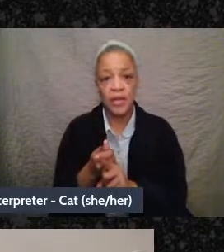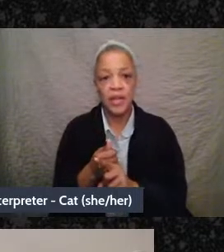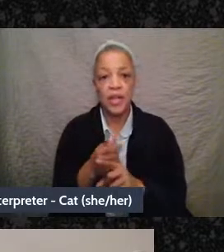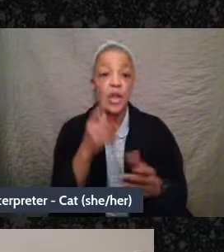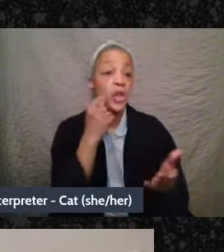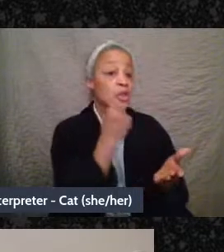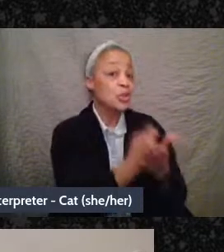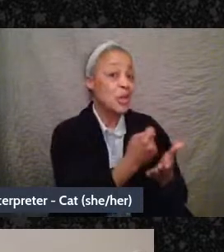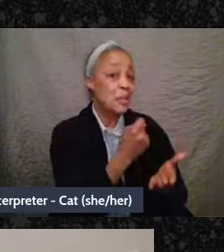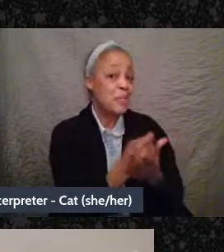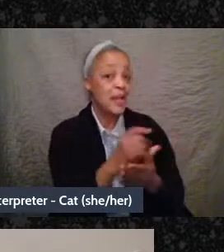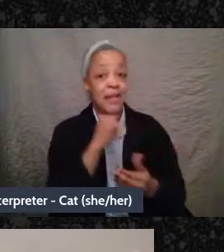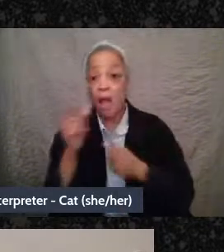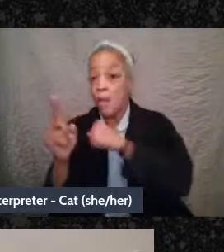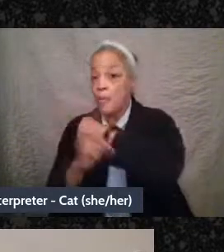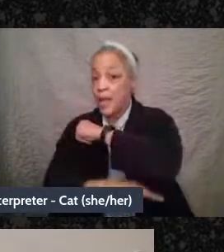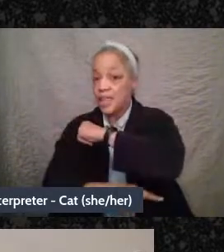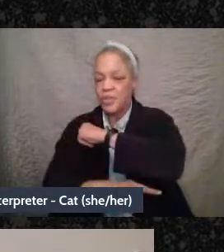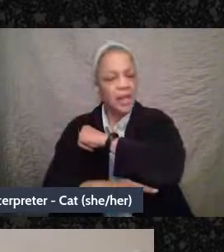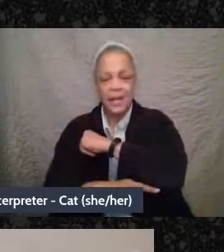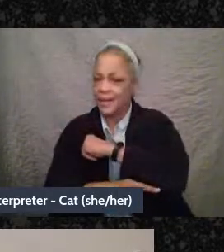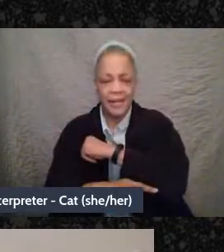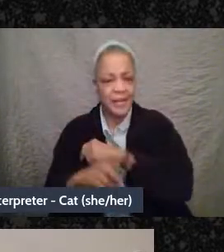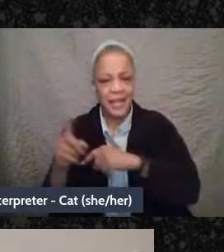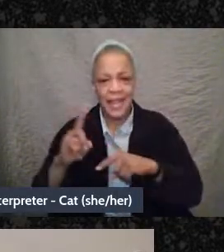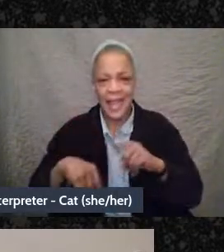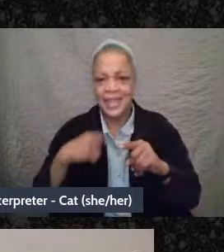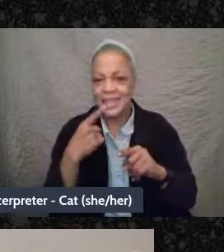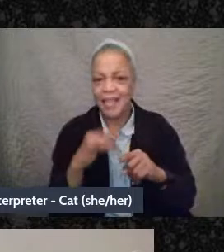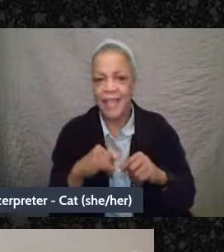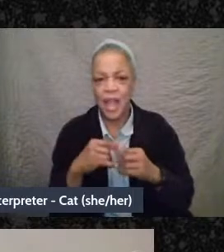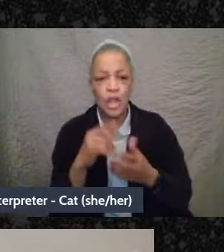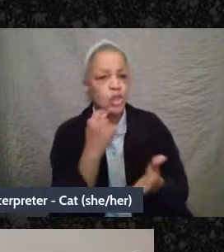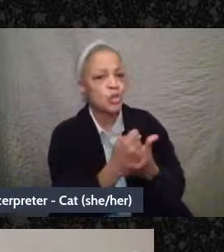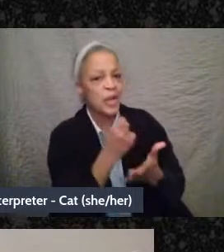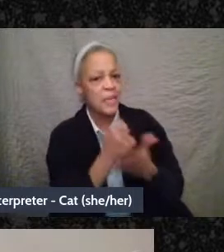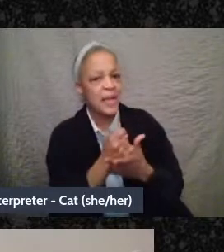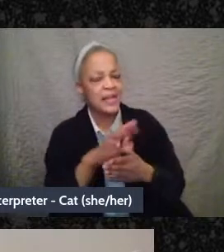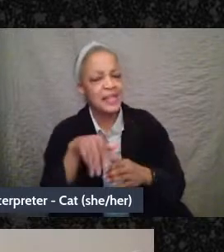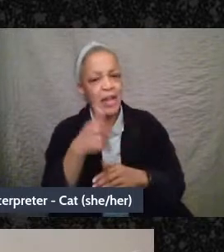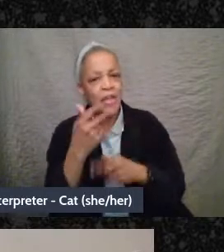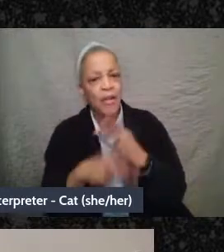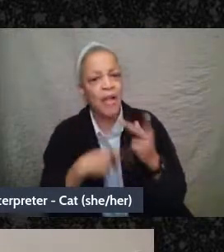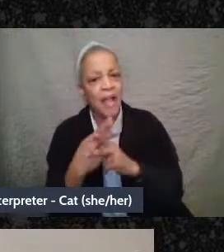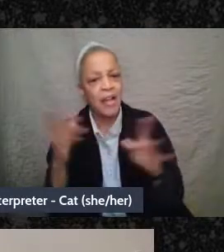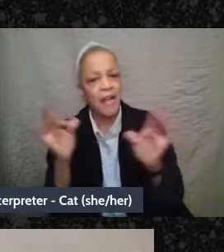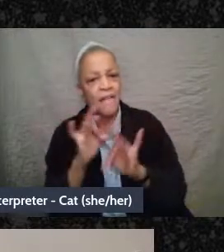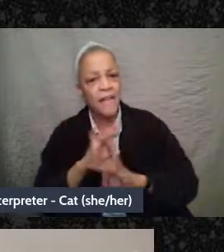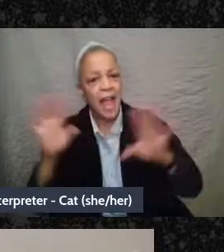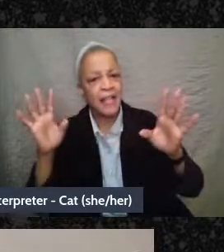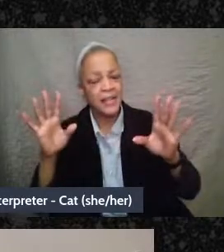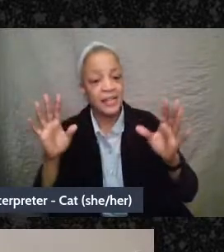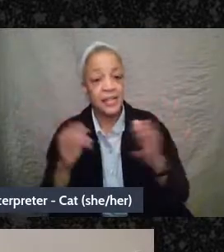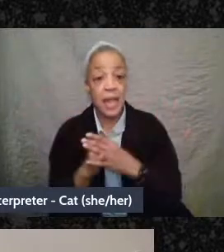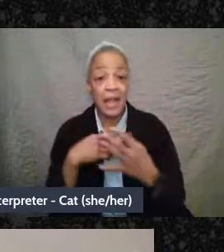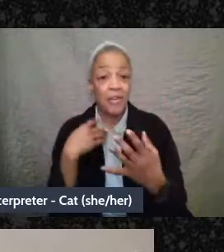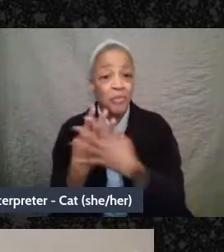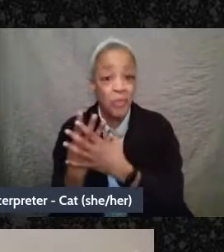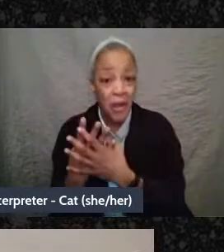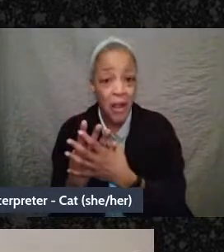not punishment, when treatment is another form of violence and incarceration,